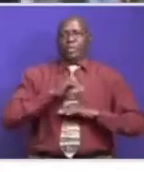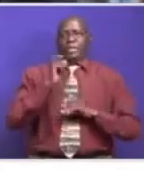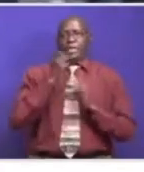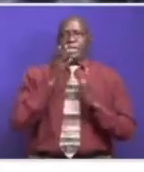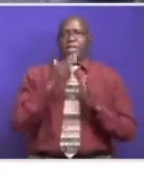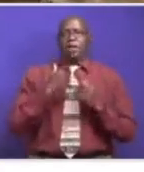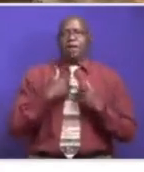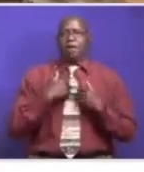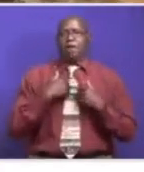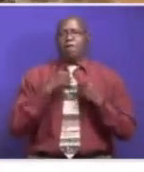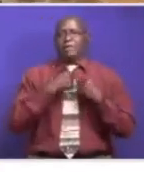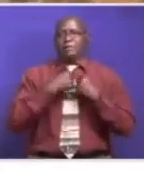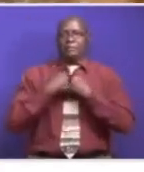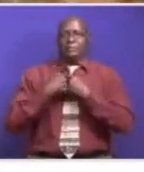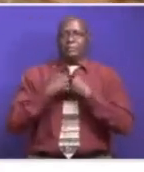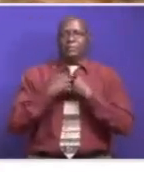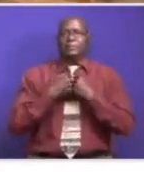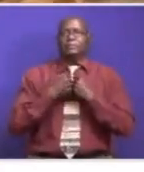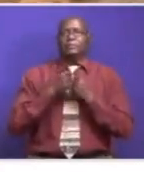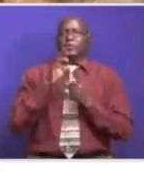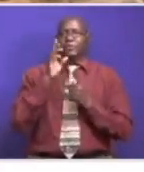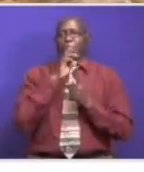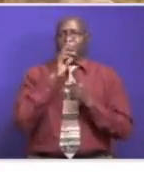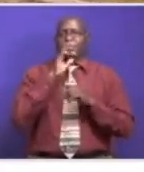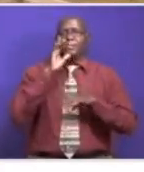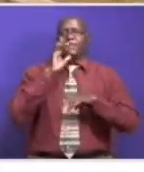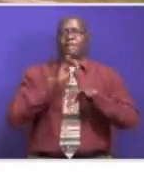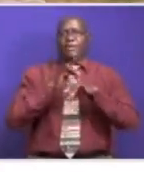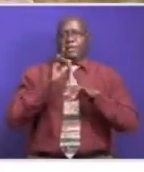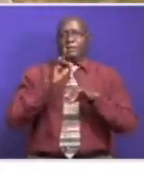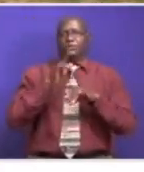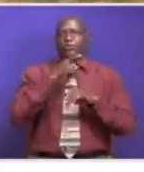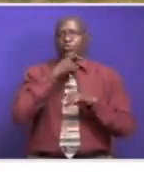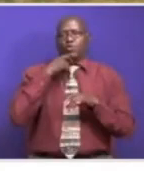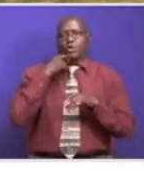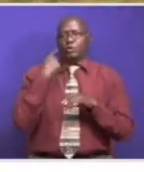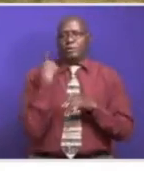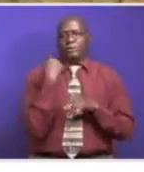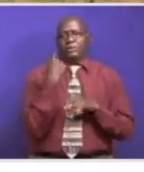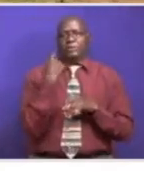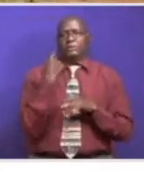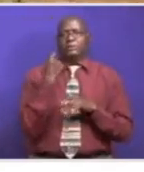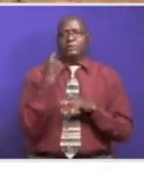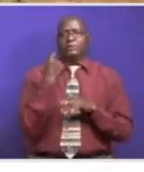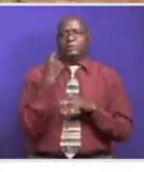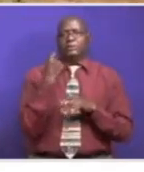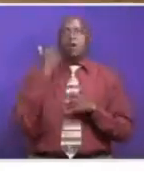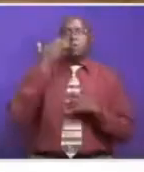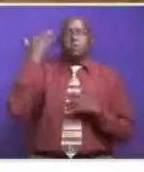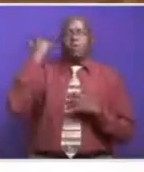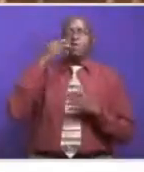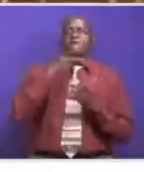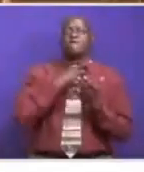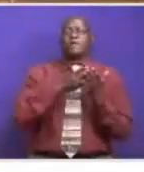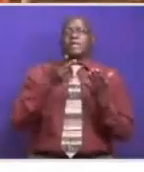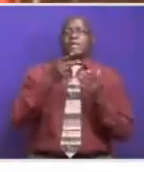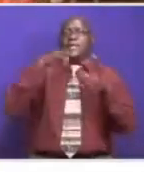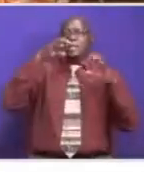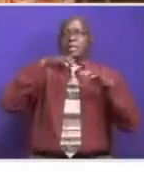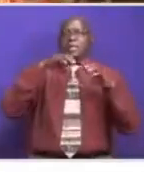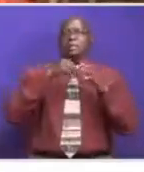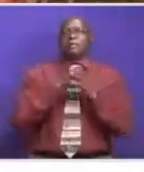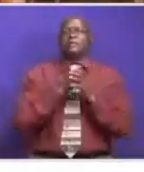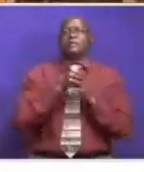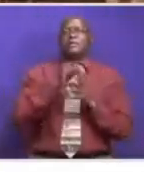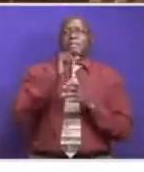Kenyans who had been battling the severe effects of drought in the recent past due to five failed rainy seasons, the National Drought